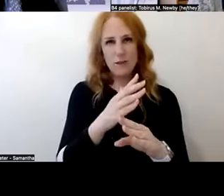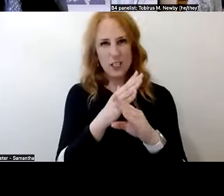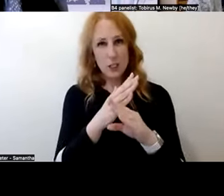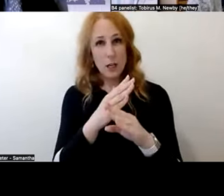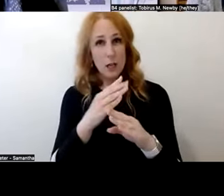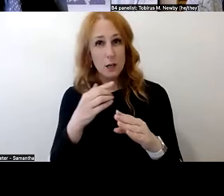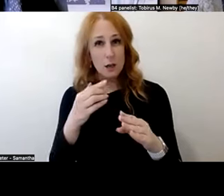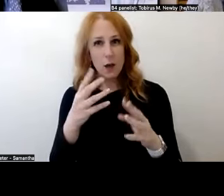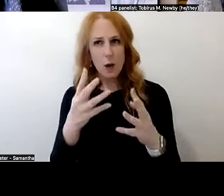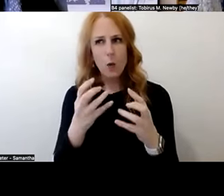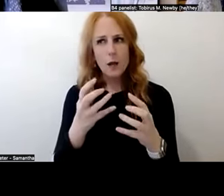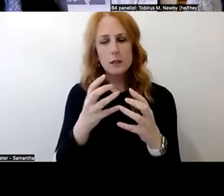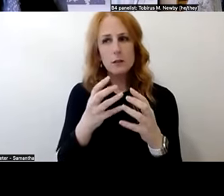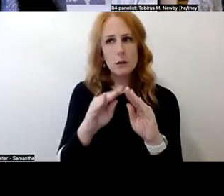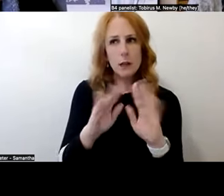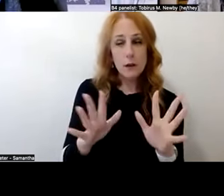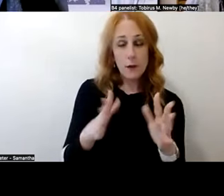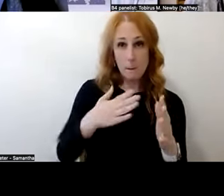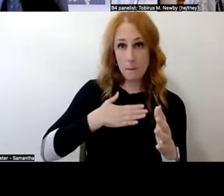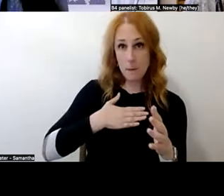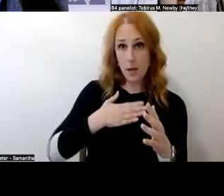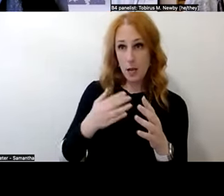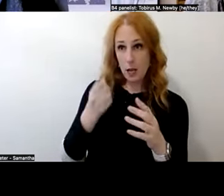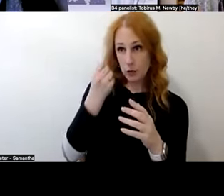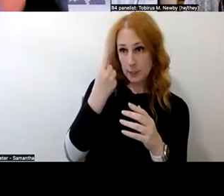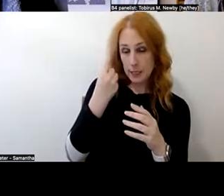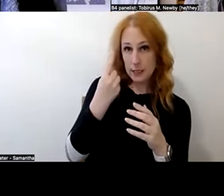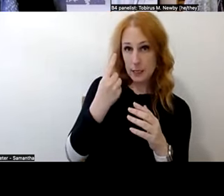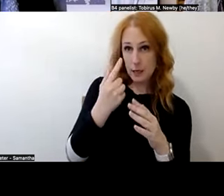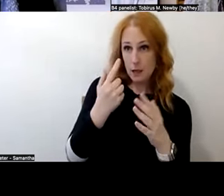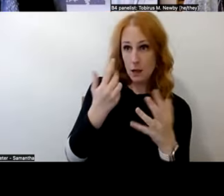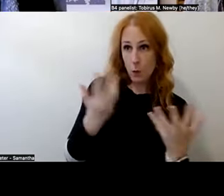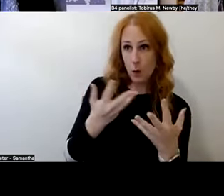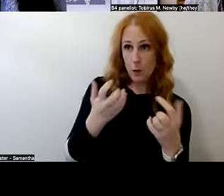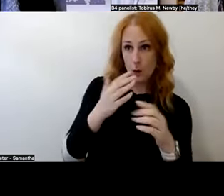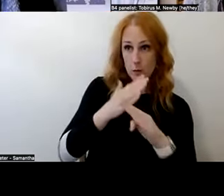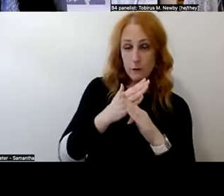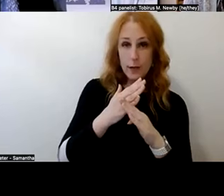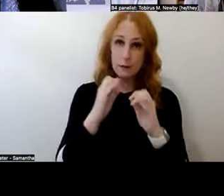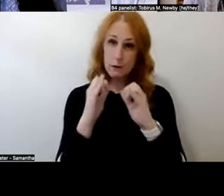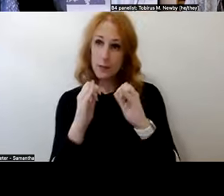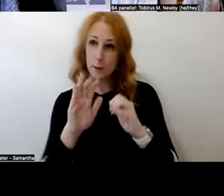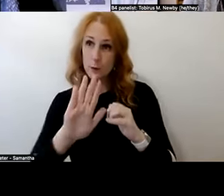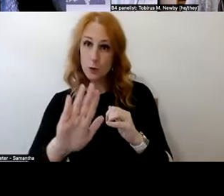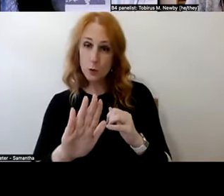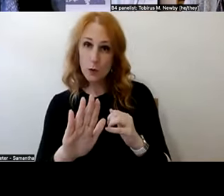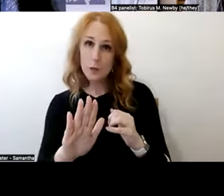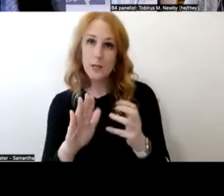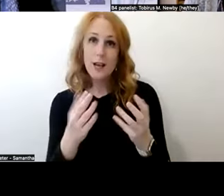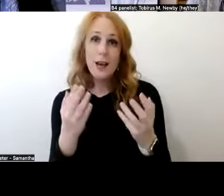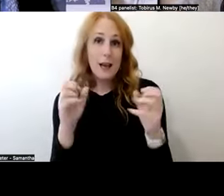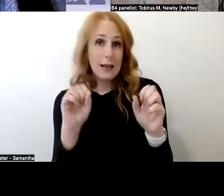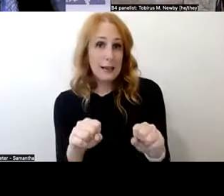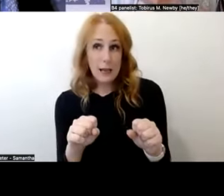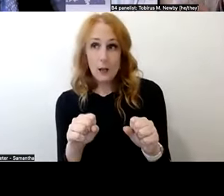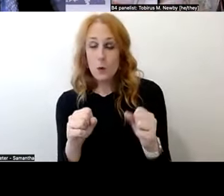the same understanding of what we're trying to prevent, you know? And do we understand, can we get in the same minivan and ride together